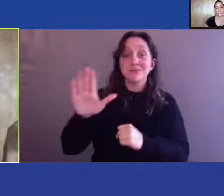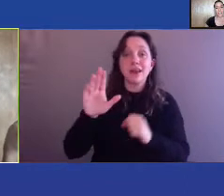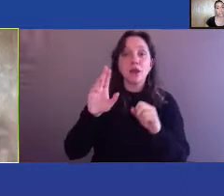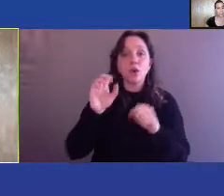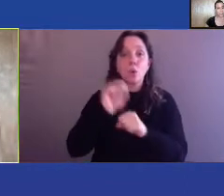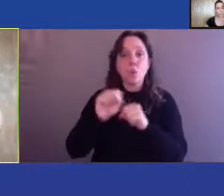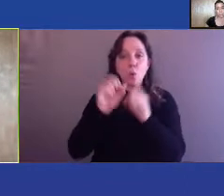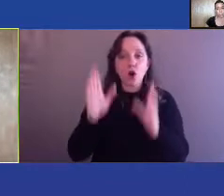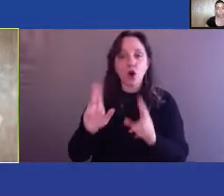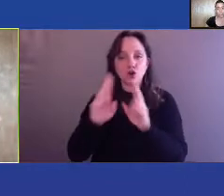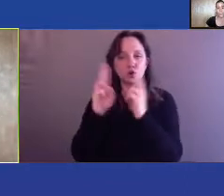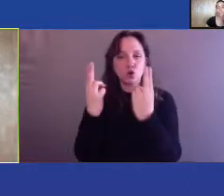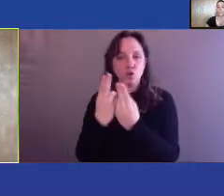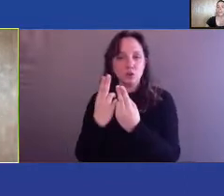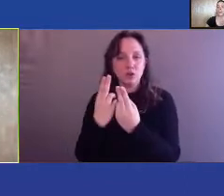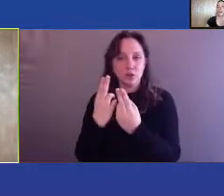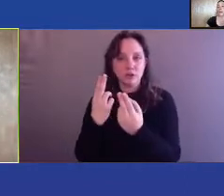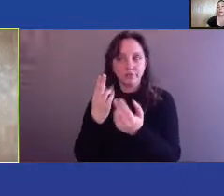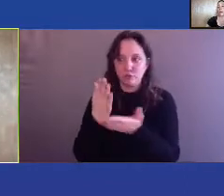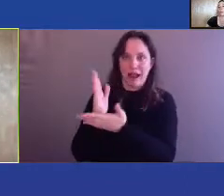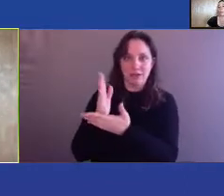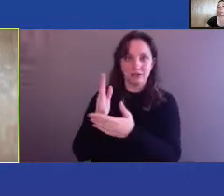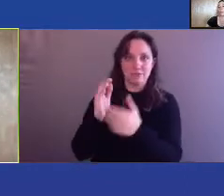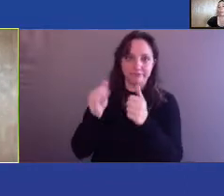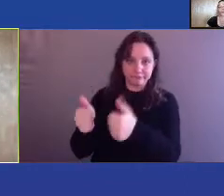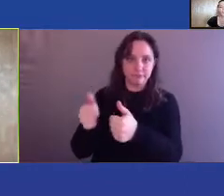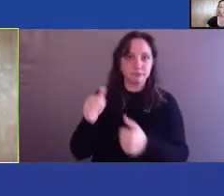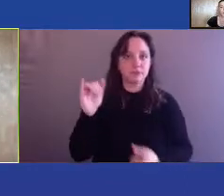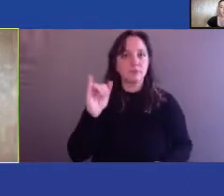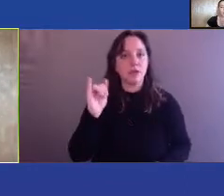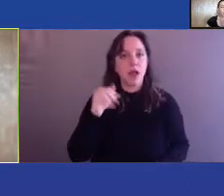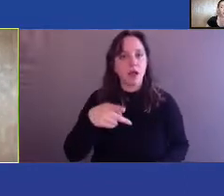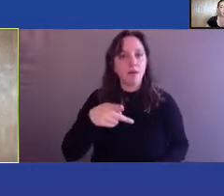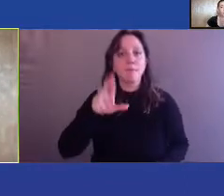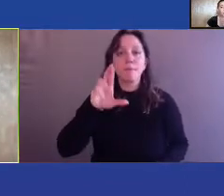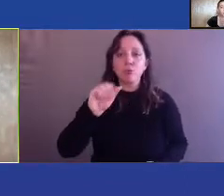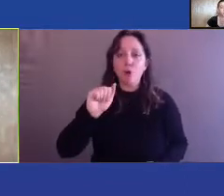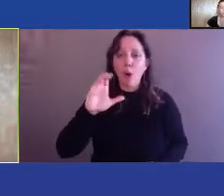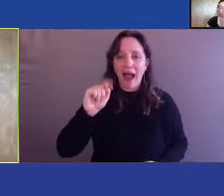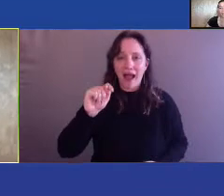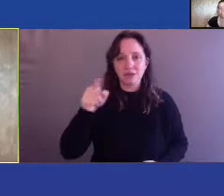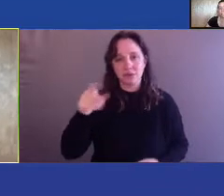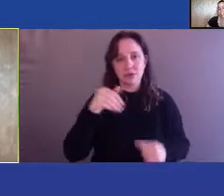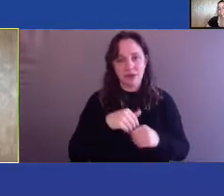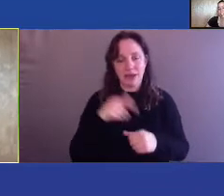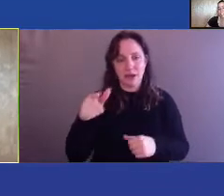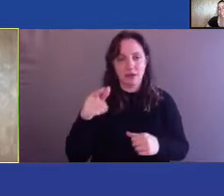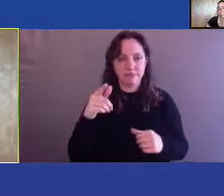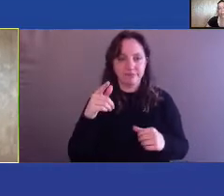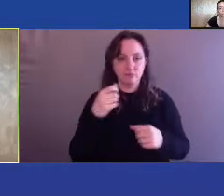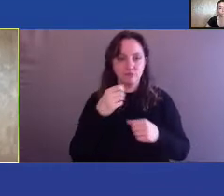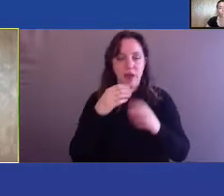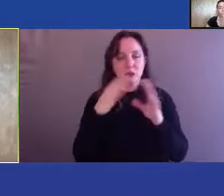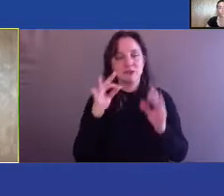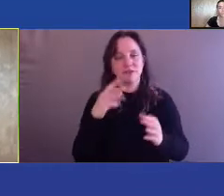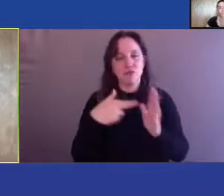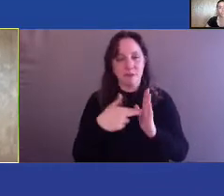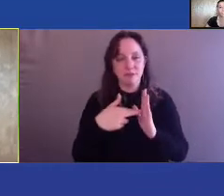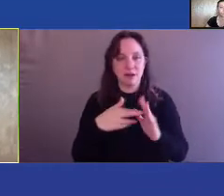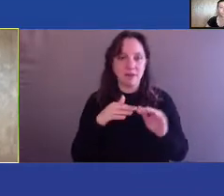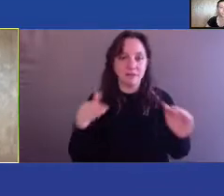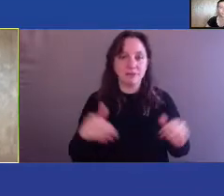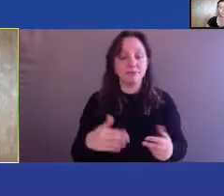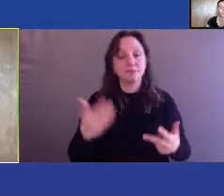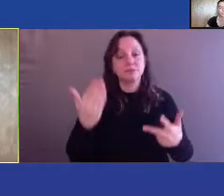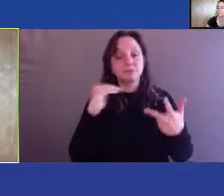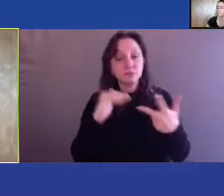Act at the federal level. Or I might advocate for universal healthcare access as proposed in